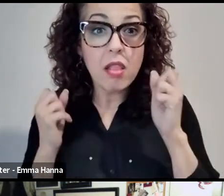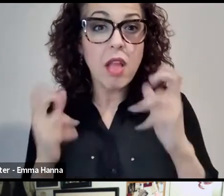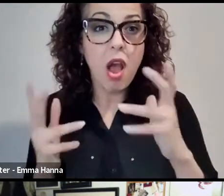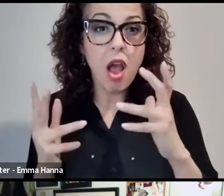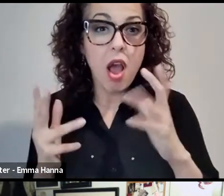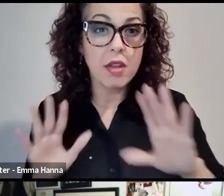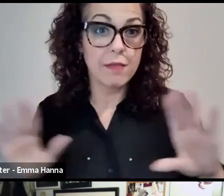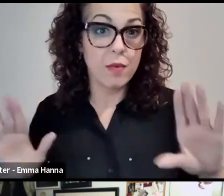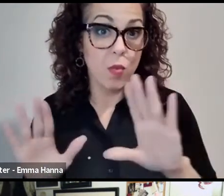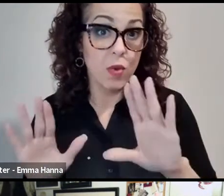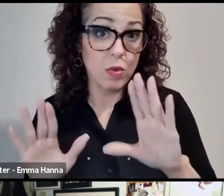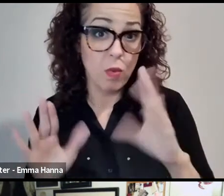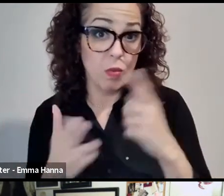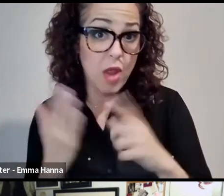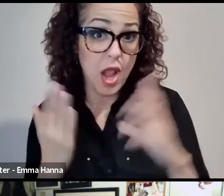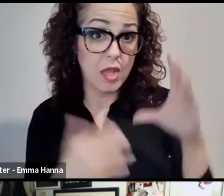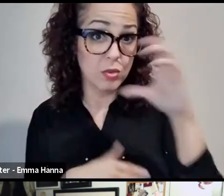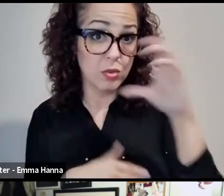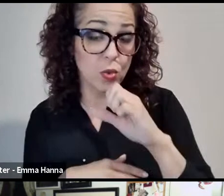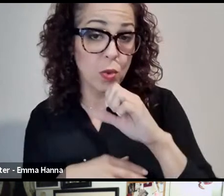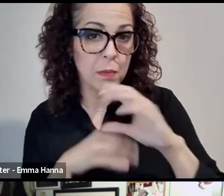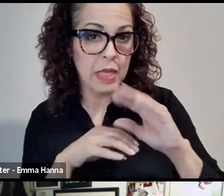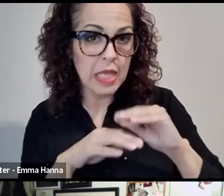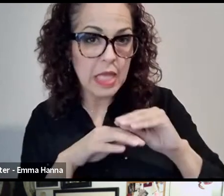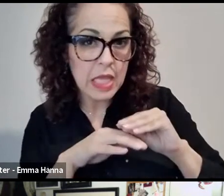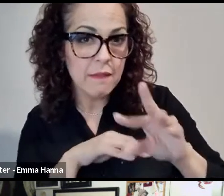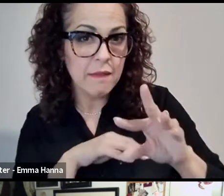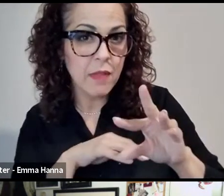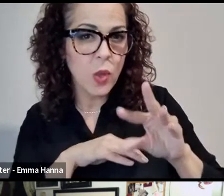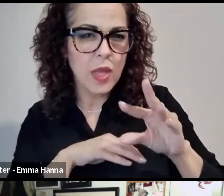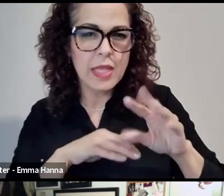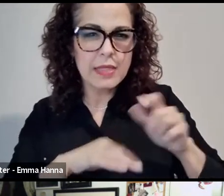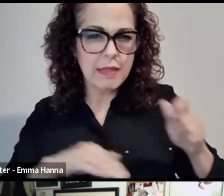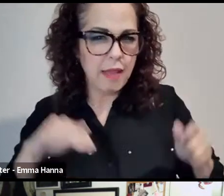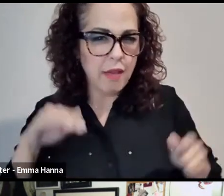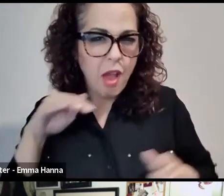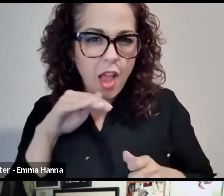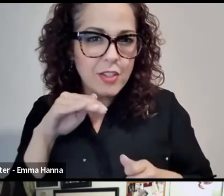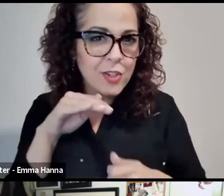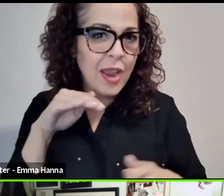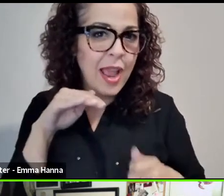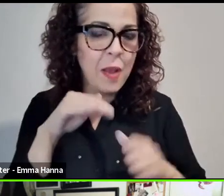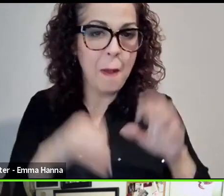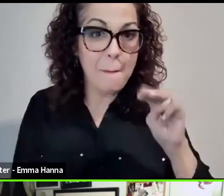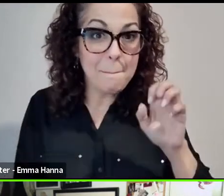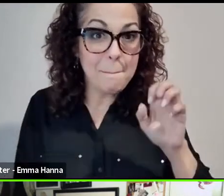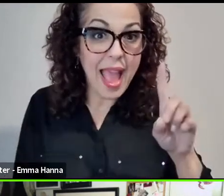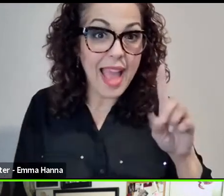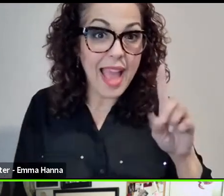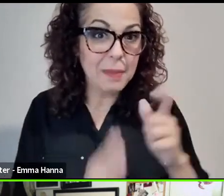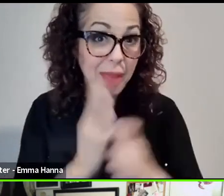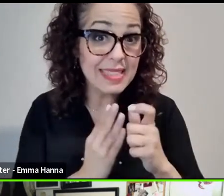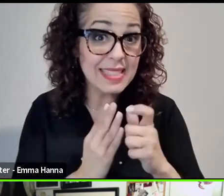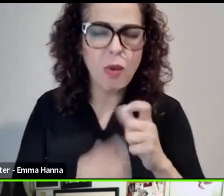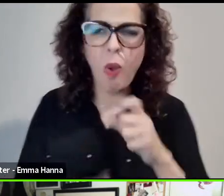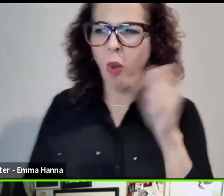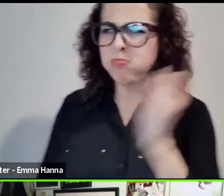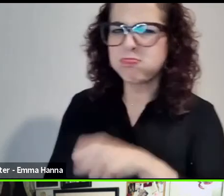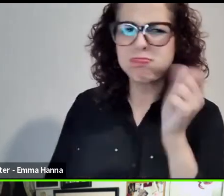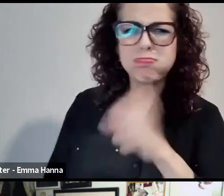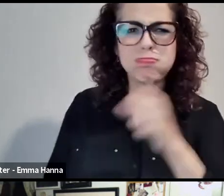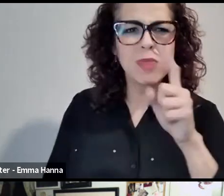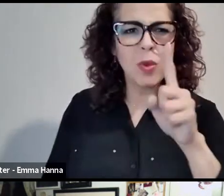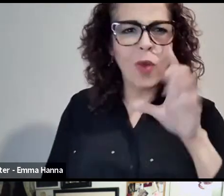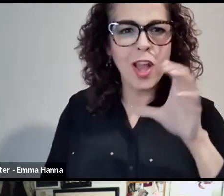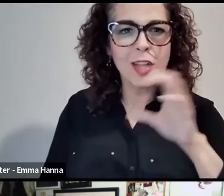what I assume is influence of underground comics and even Mad Magazine. Oh yeah, 100%, yeah. Yeah, I've seen a lot